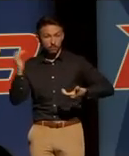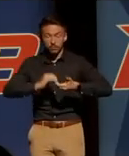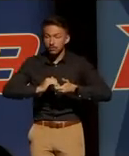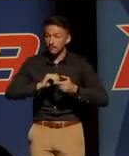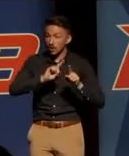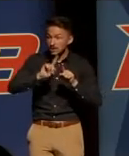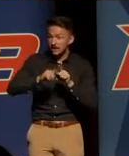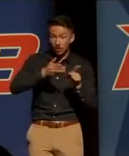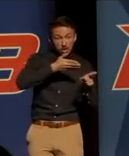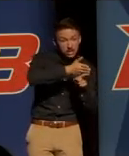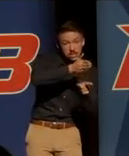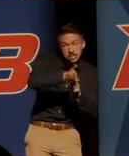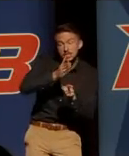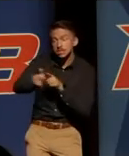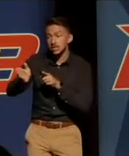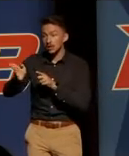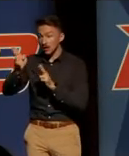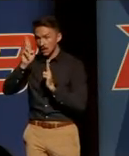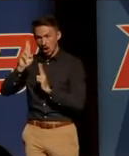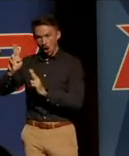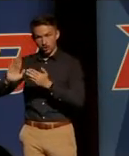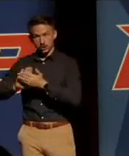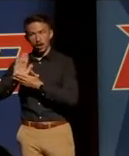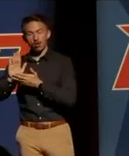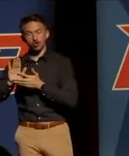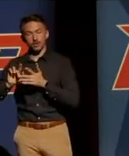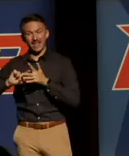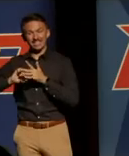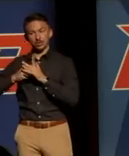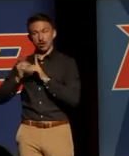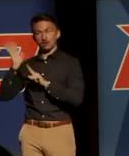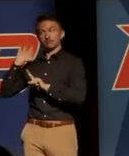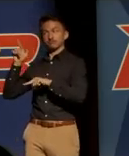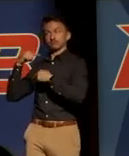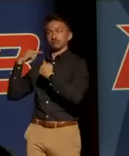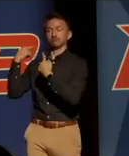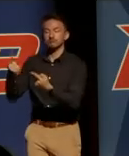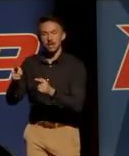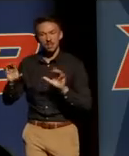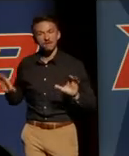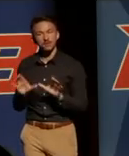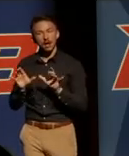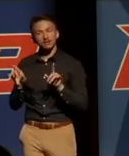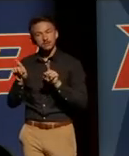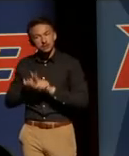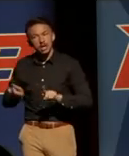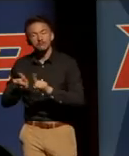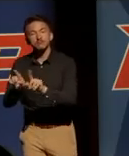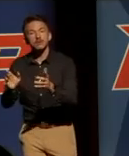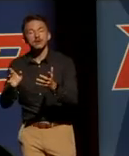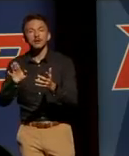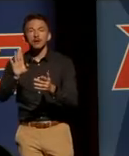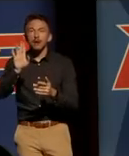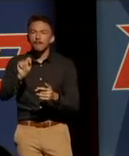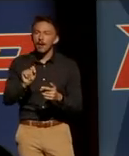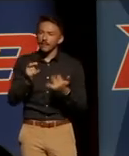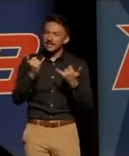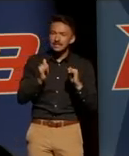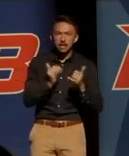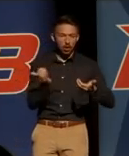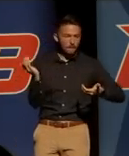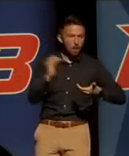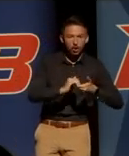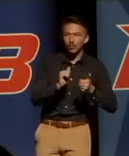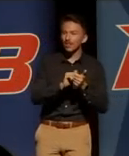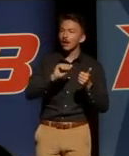lines, which our Honors College has done from the beginning, and by partnering with organizations and institutions around the nation